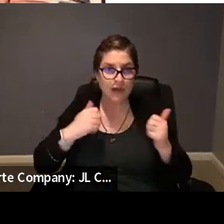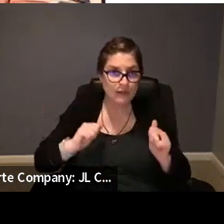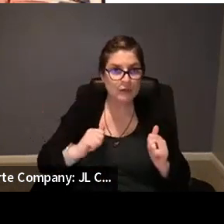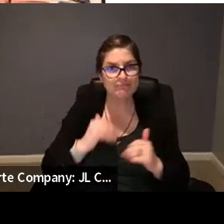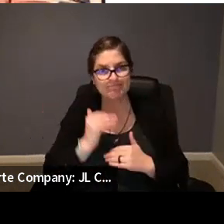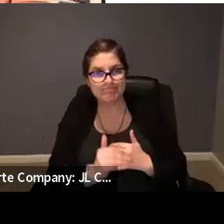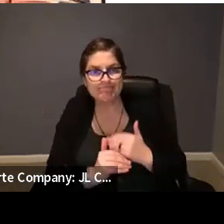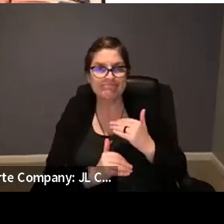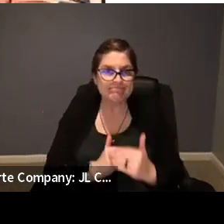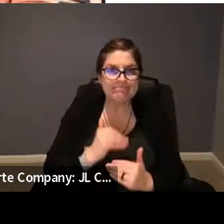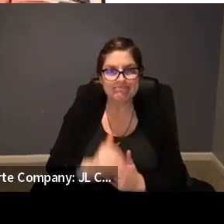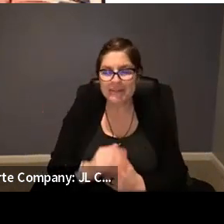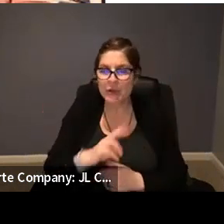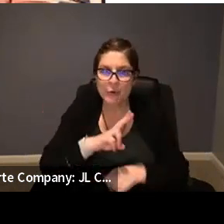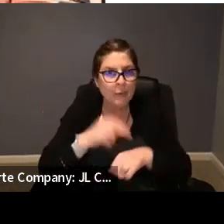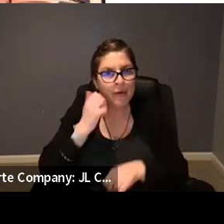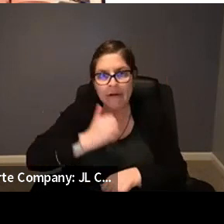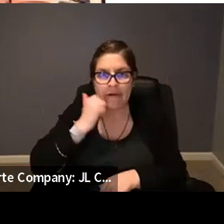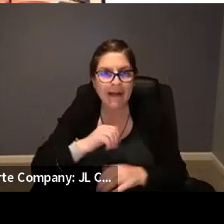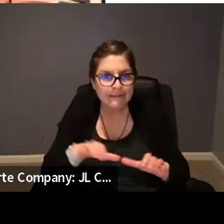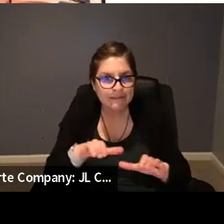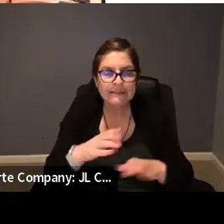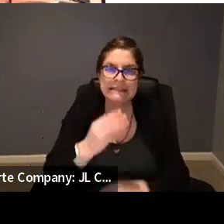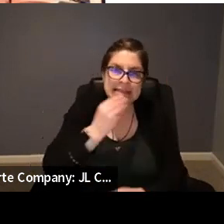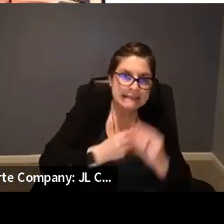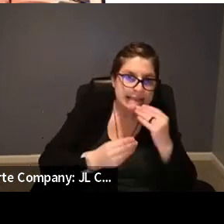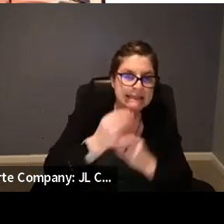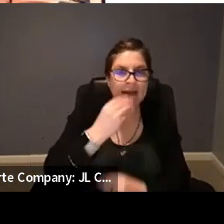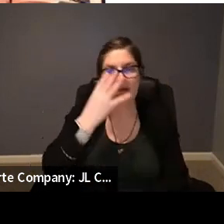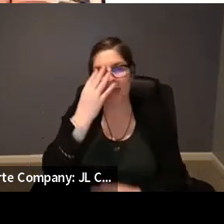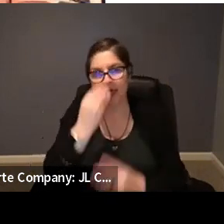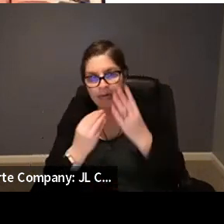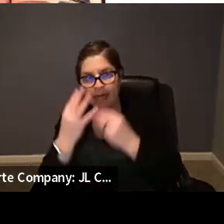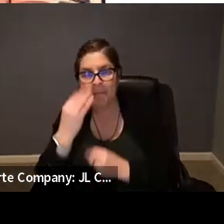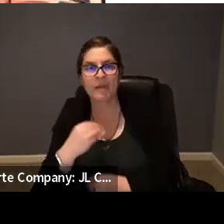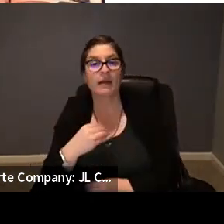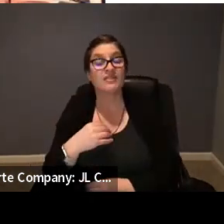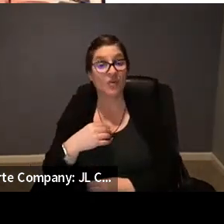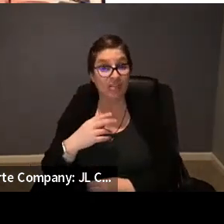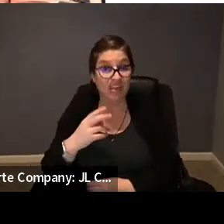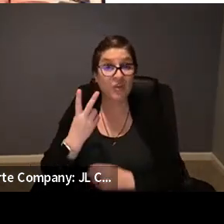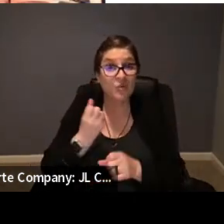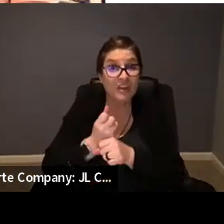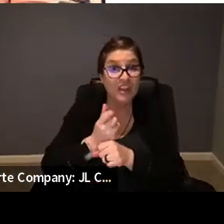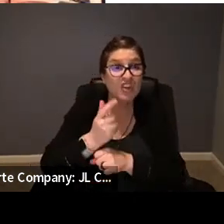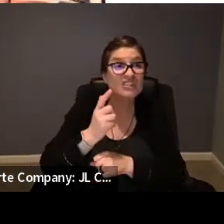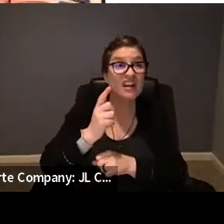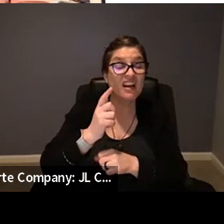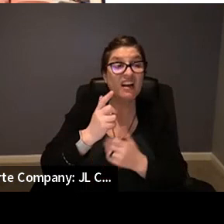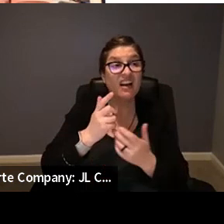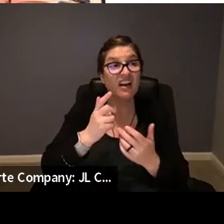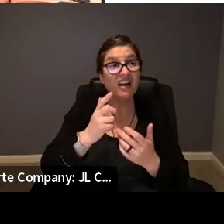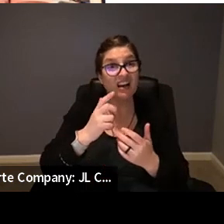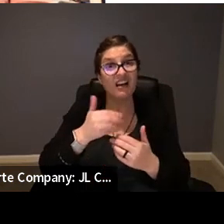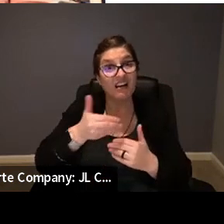and sleeping and things we had to do to survive. So then 2 years in, it just got to where it was like, no, we